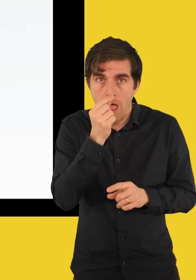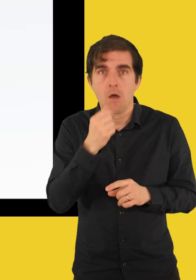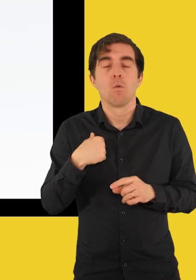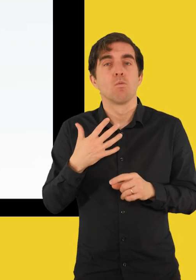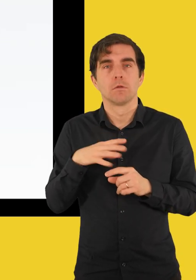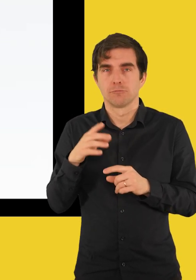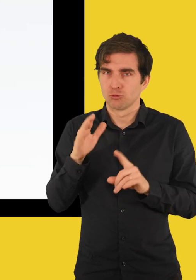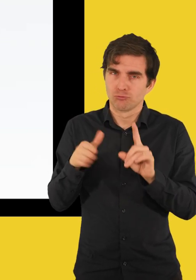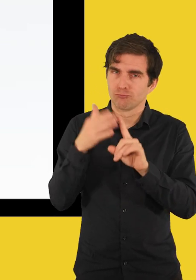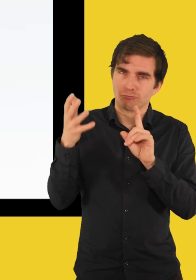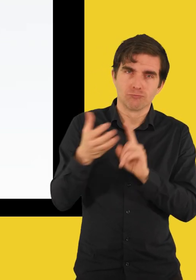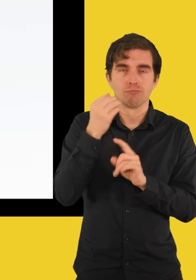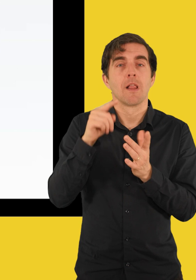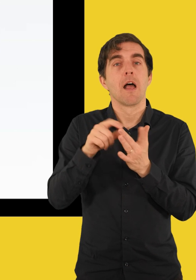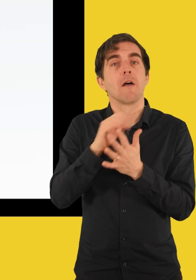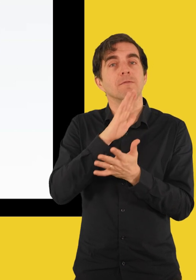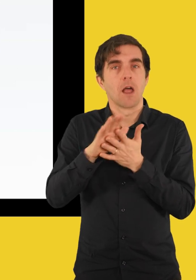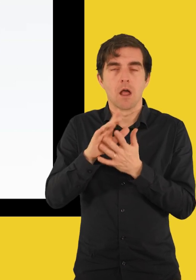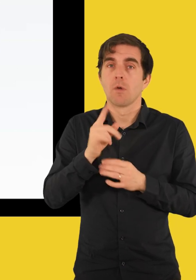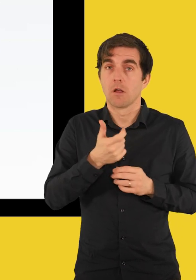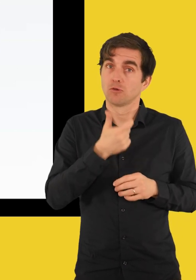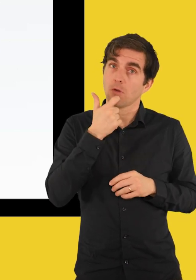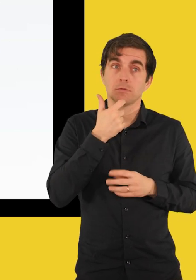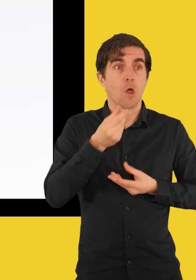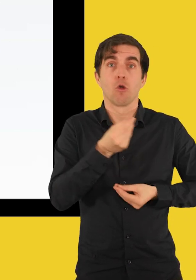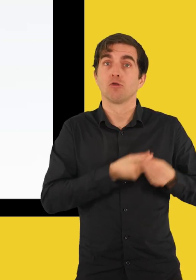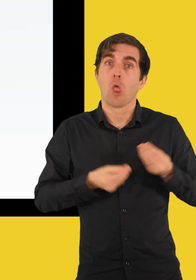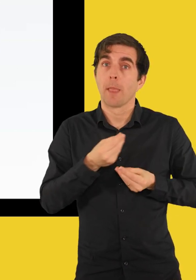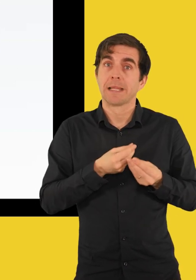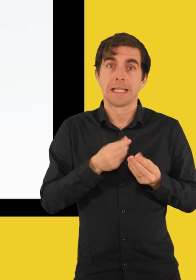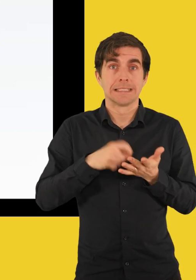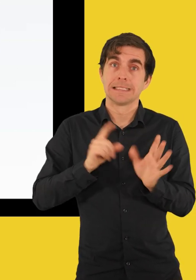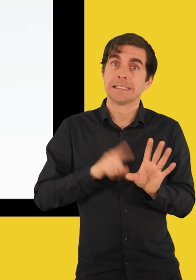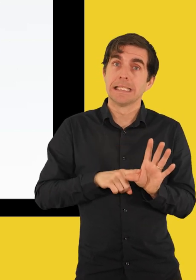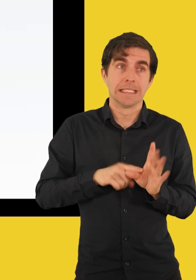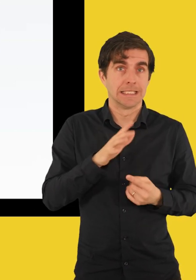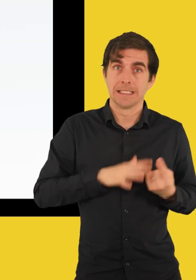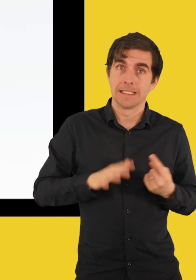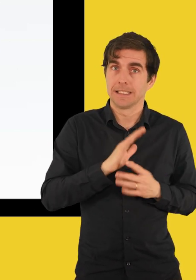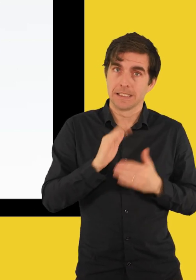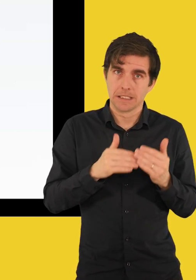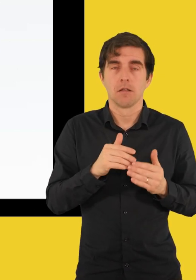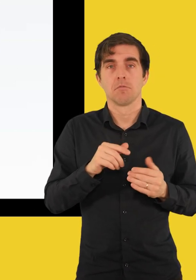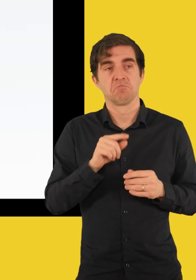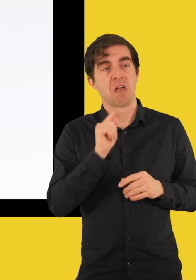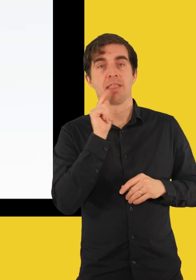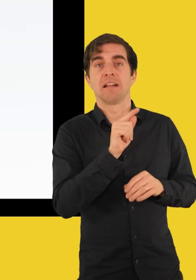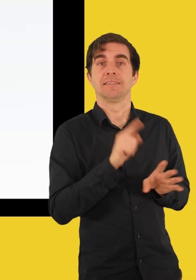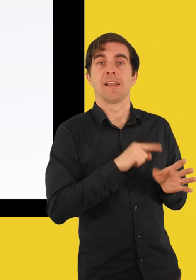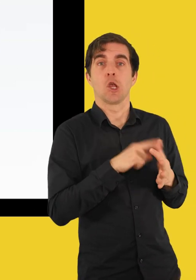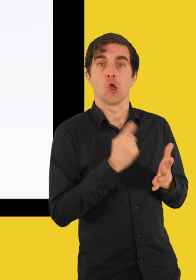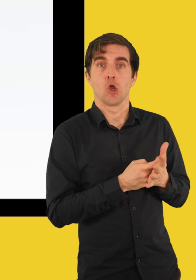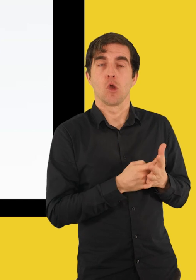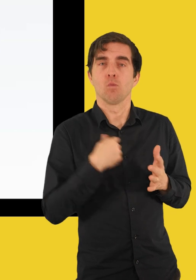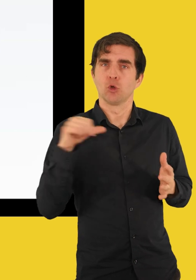they can work so that when we want to achieve Ipoh as a donut economic city by certain years, and